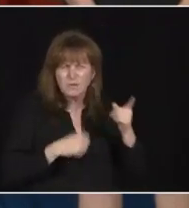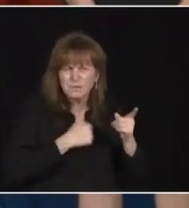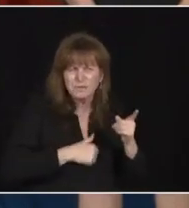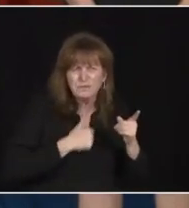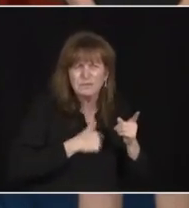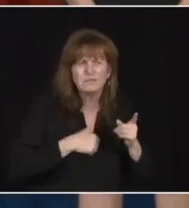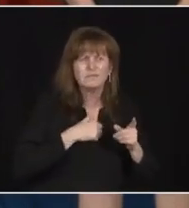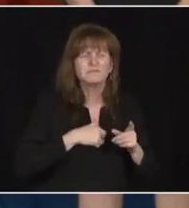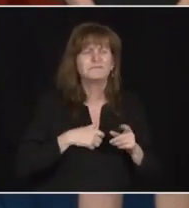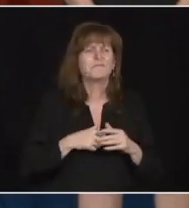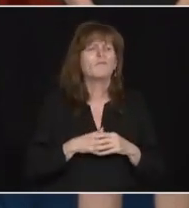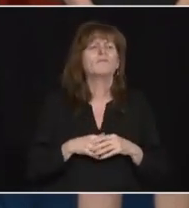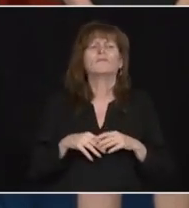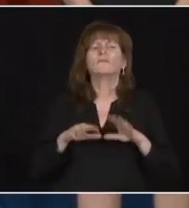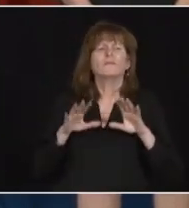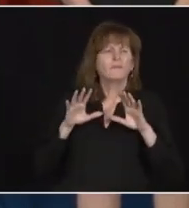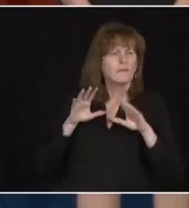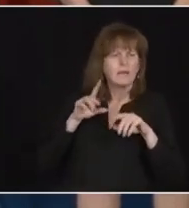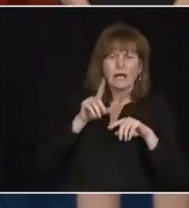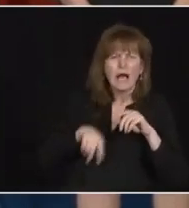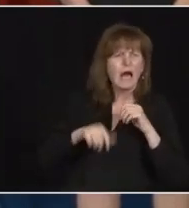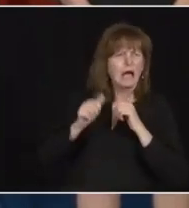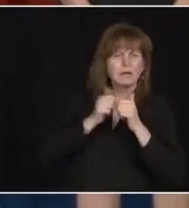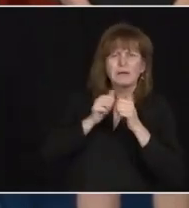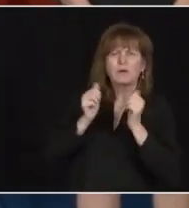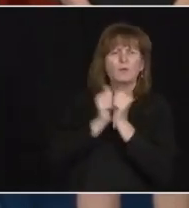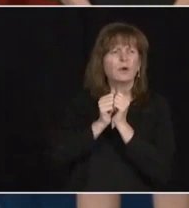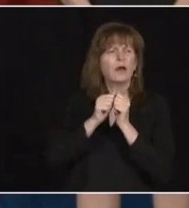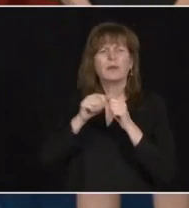or a similar store like that. That